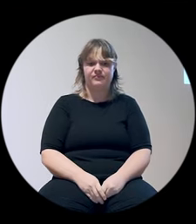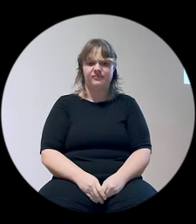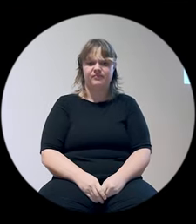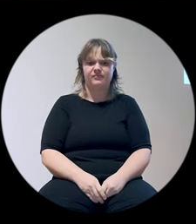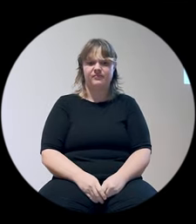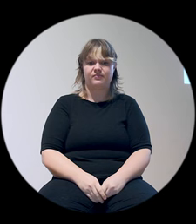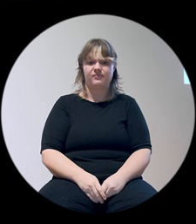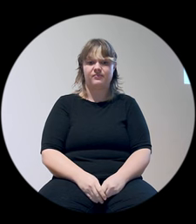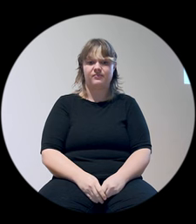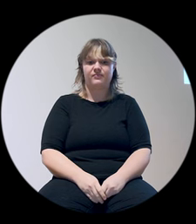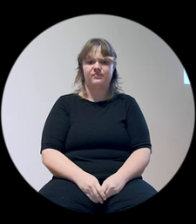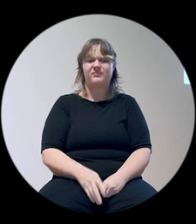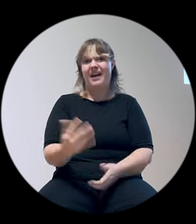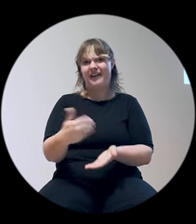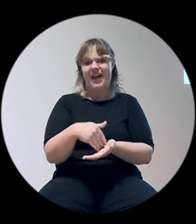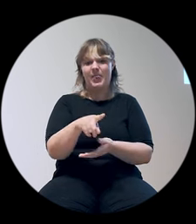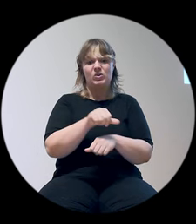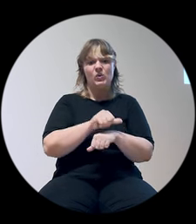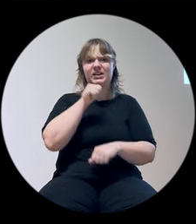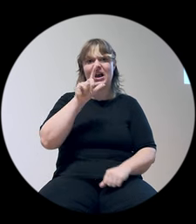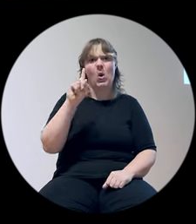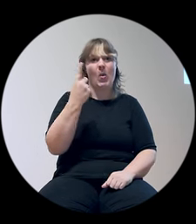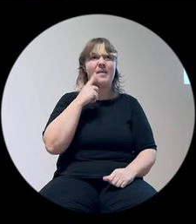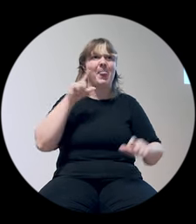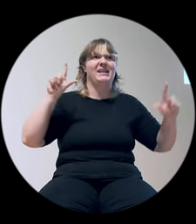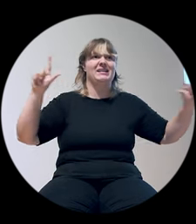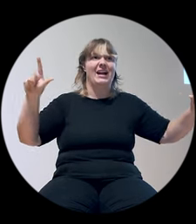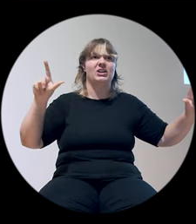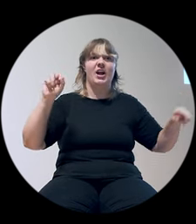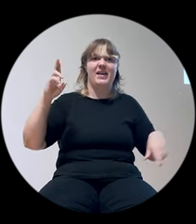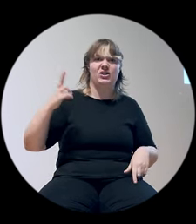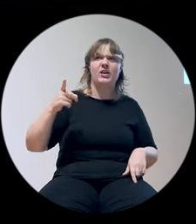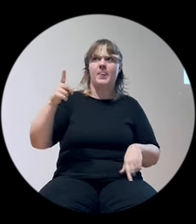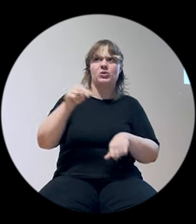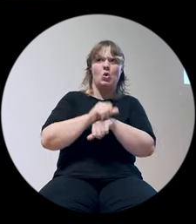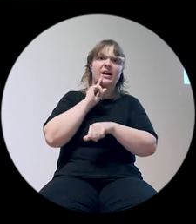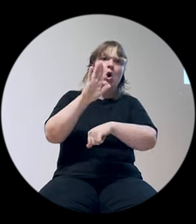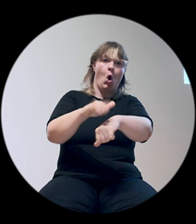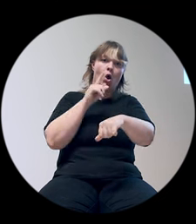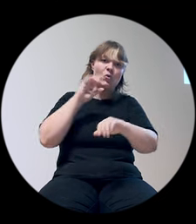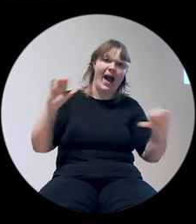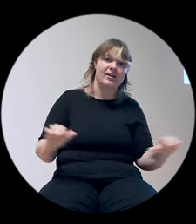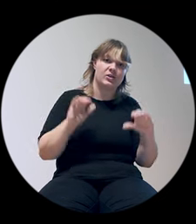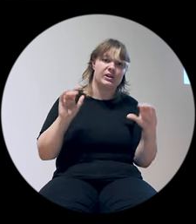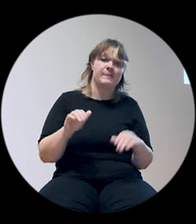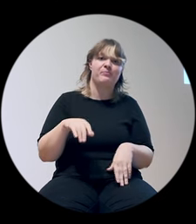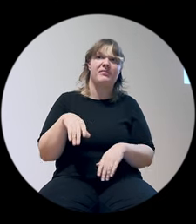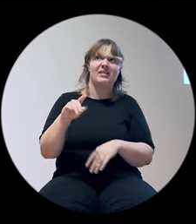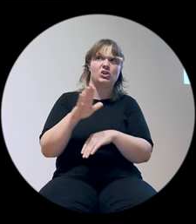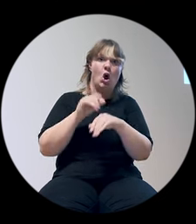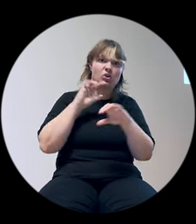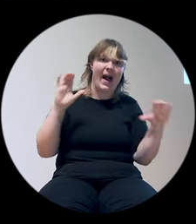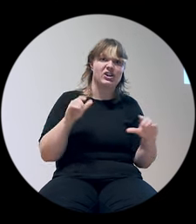Again, this work is not just about the signage or that history. This work is a call to action. This call to action